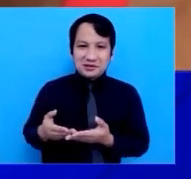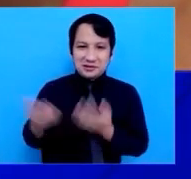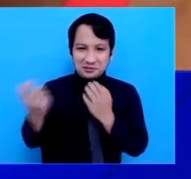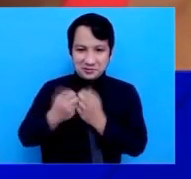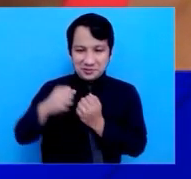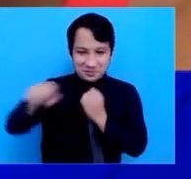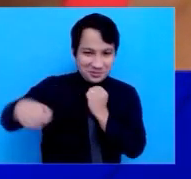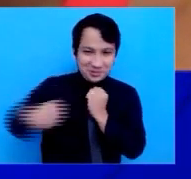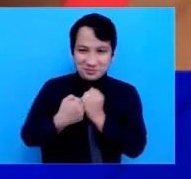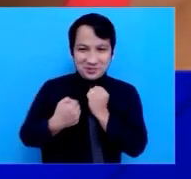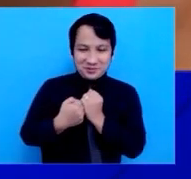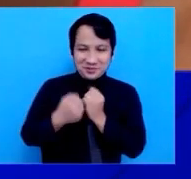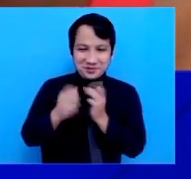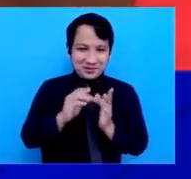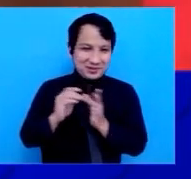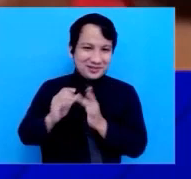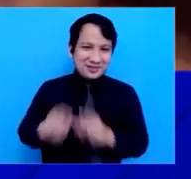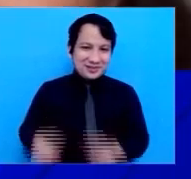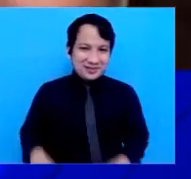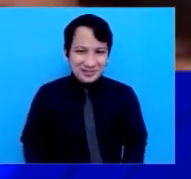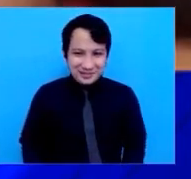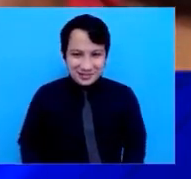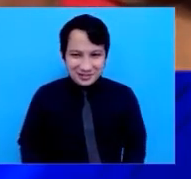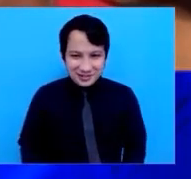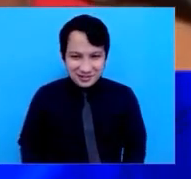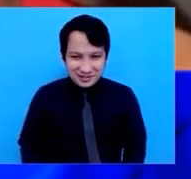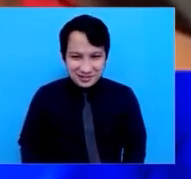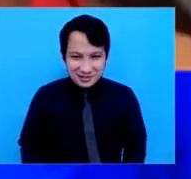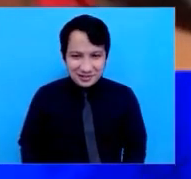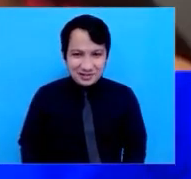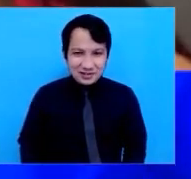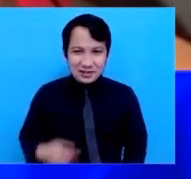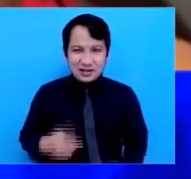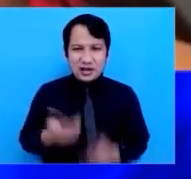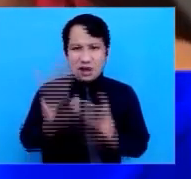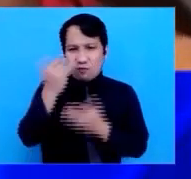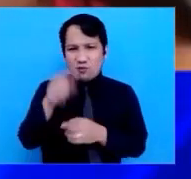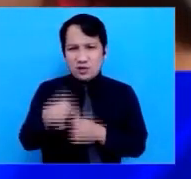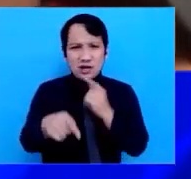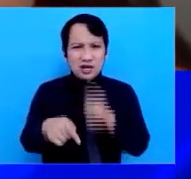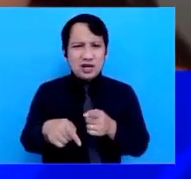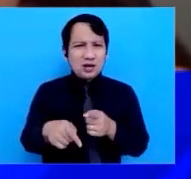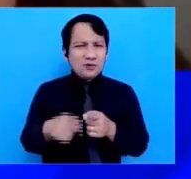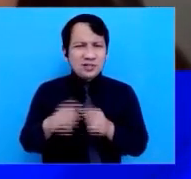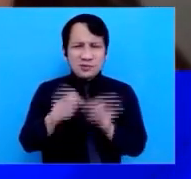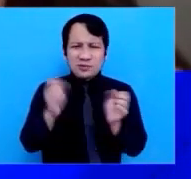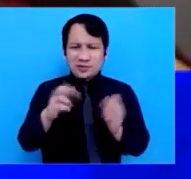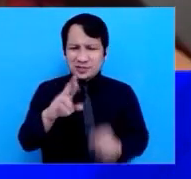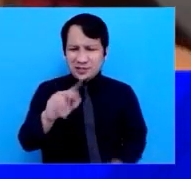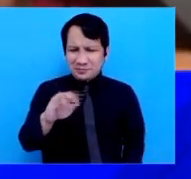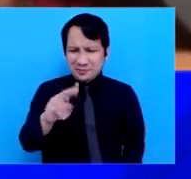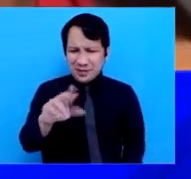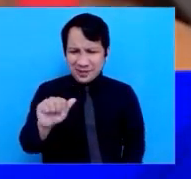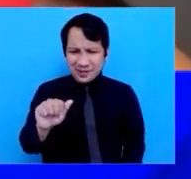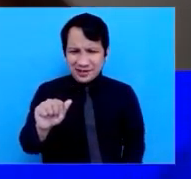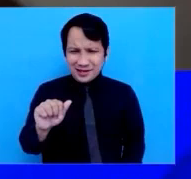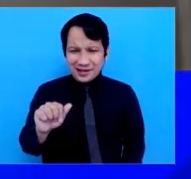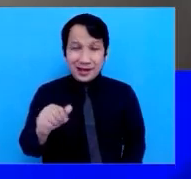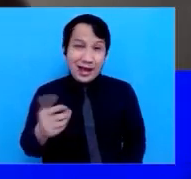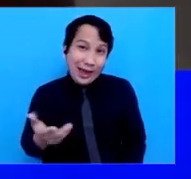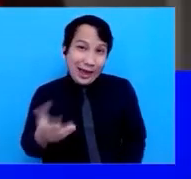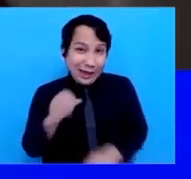of a special someone. Dito sinasabi dito, bakit di ka pa daw Ravena? Pero para sa mga Marites